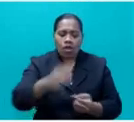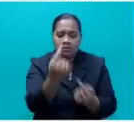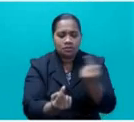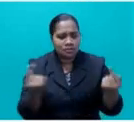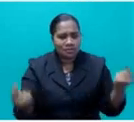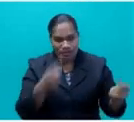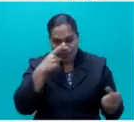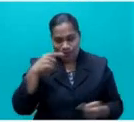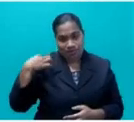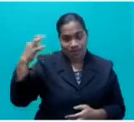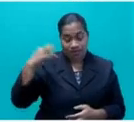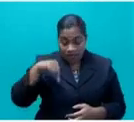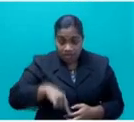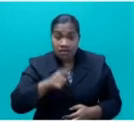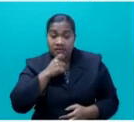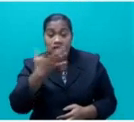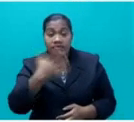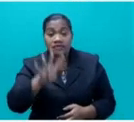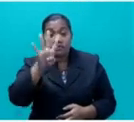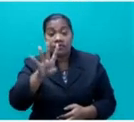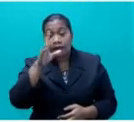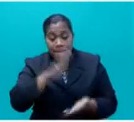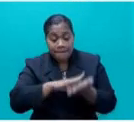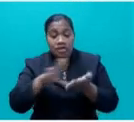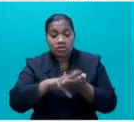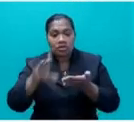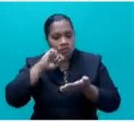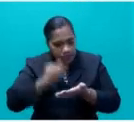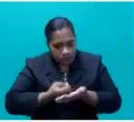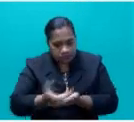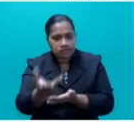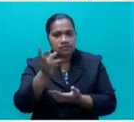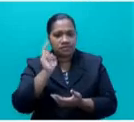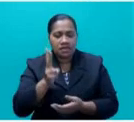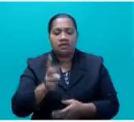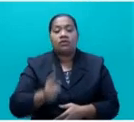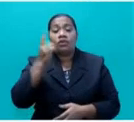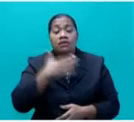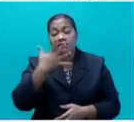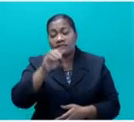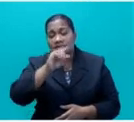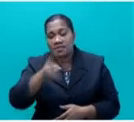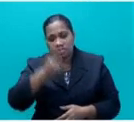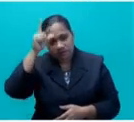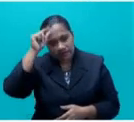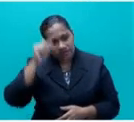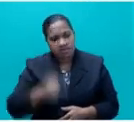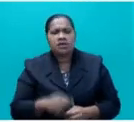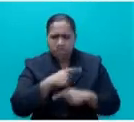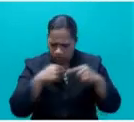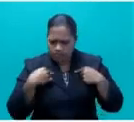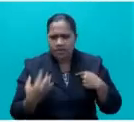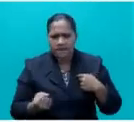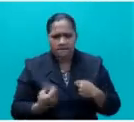this afternoon, $54 million will be disbursed to around 150,000 Fijians. So, Mr. Speaker, sir, we'll have that injection of